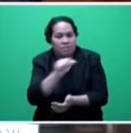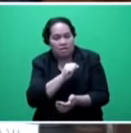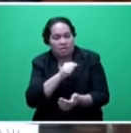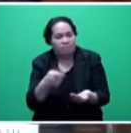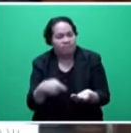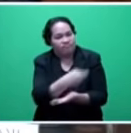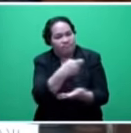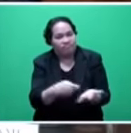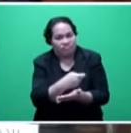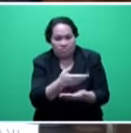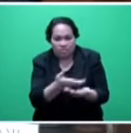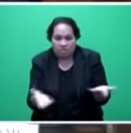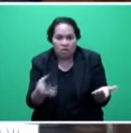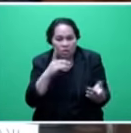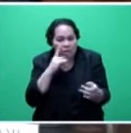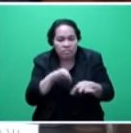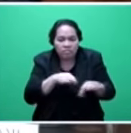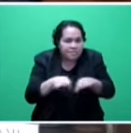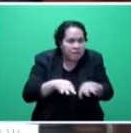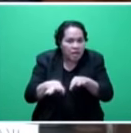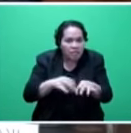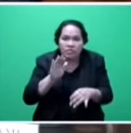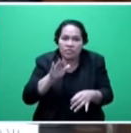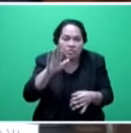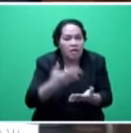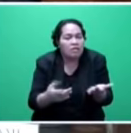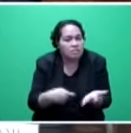options to address contingencies in the near future.